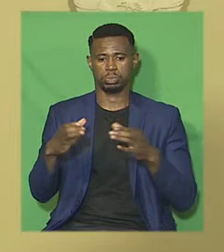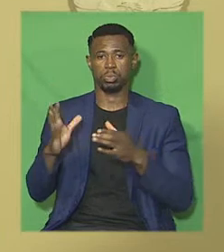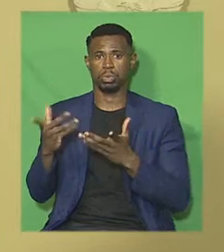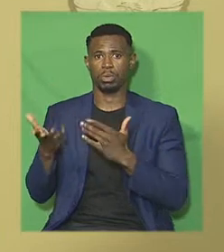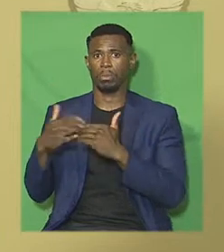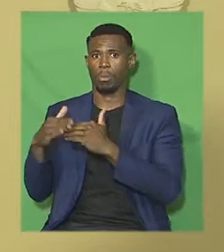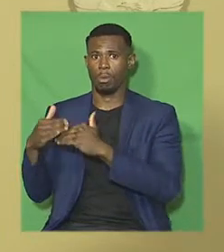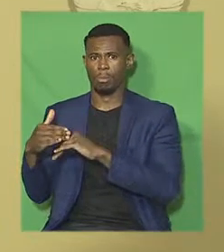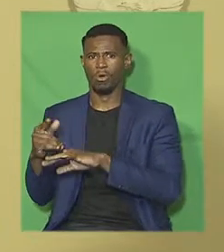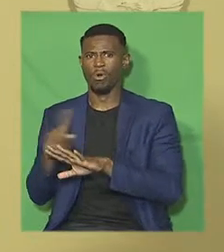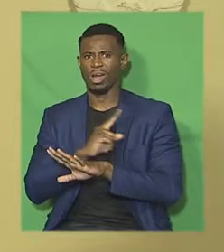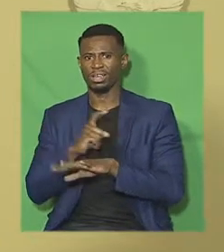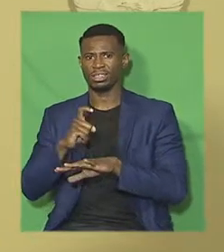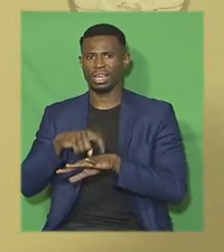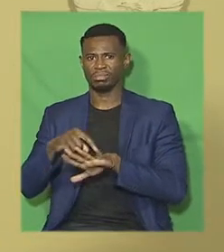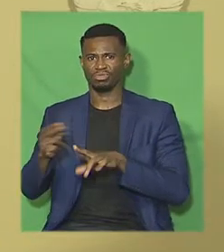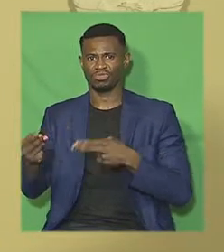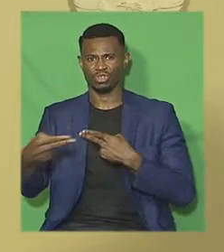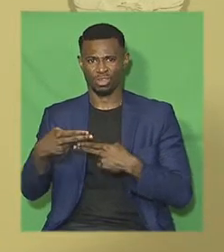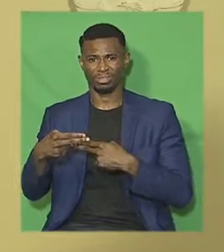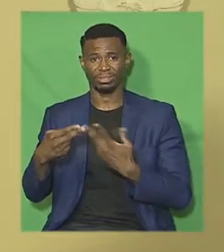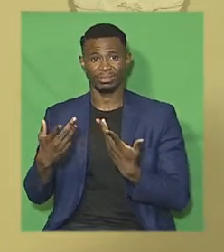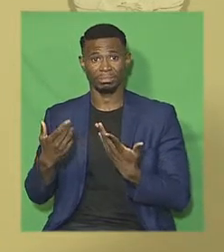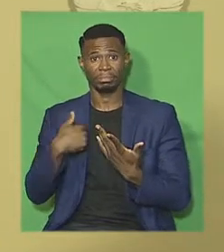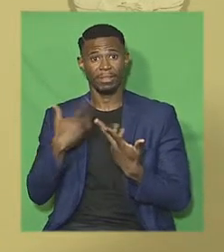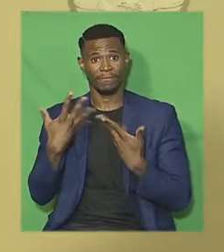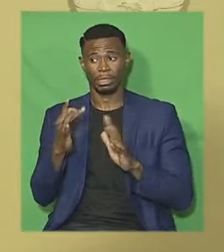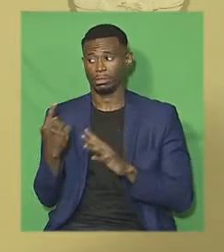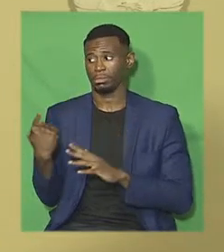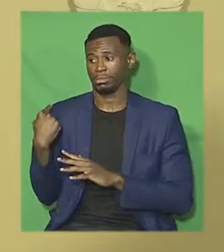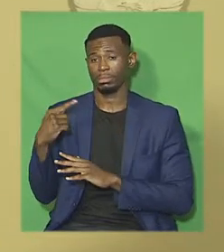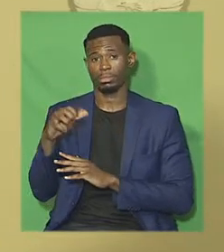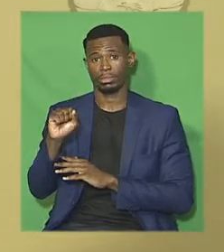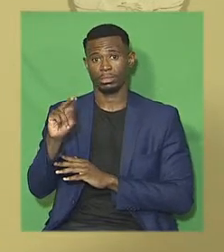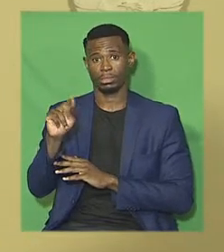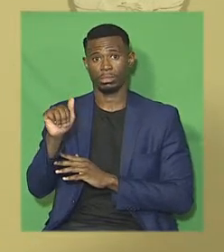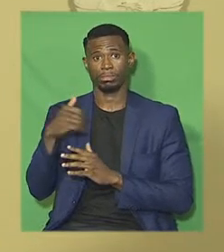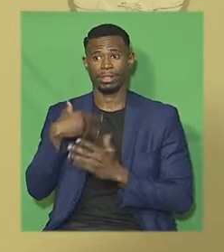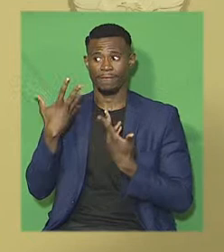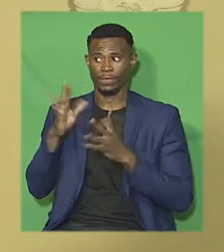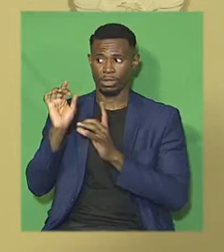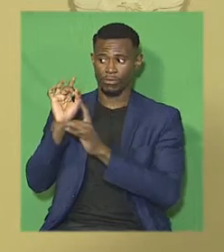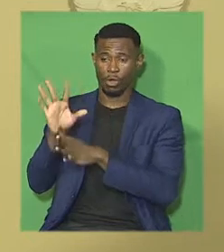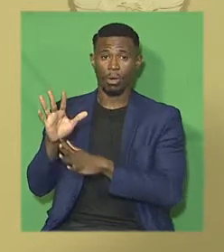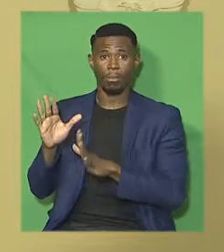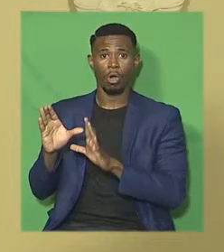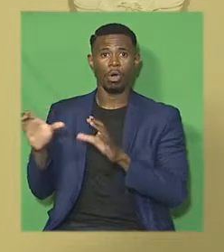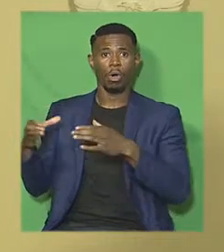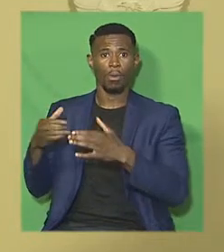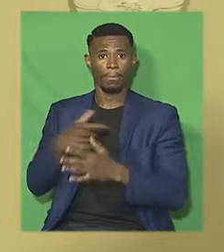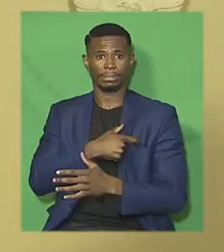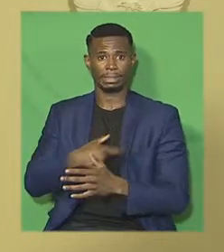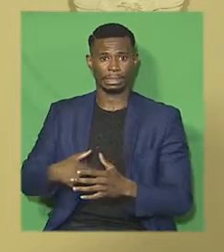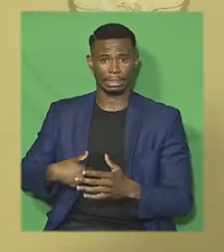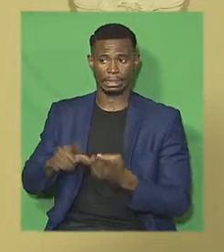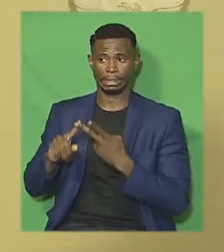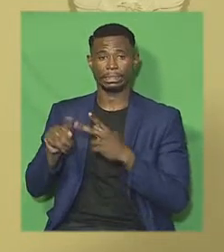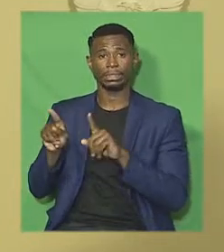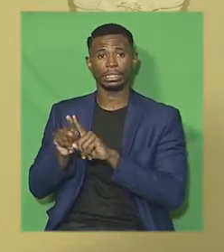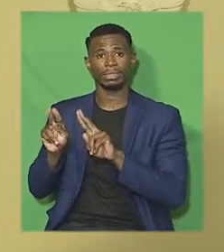in the State of the Nation address, I have instructed the Presidency and the National Treasury to develop a